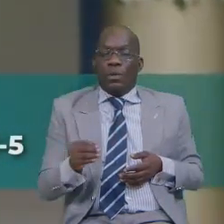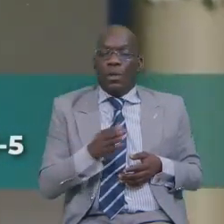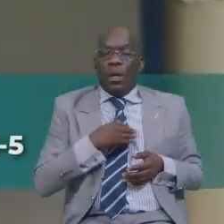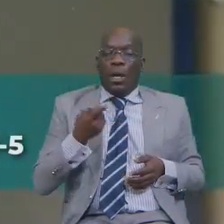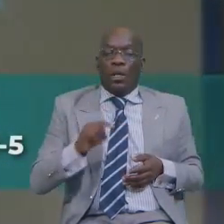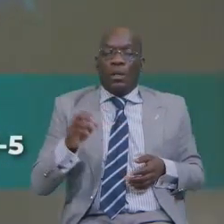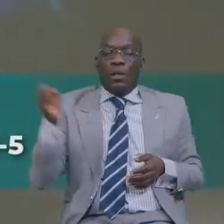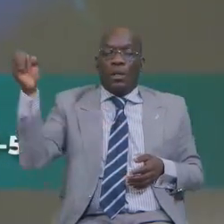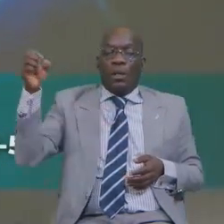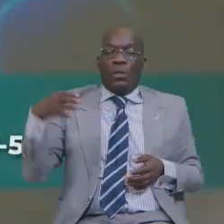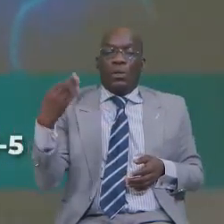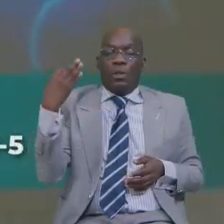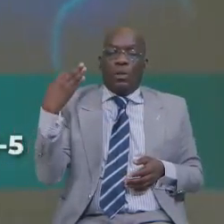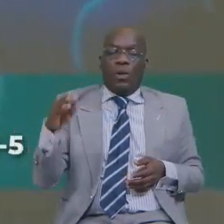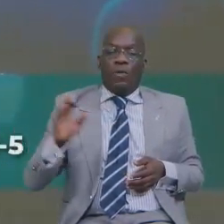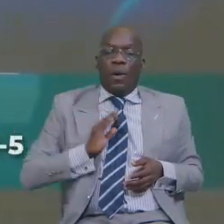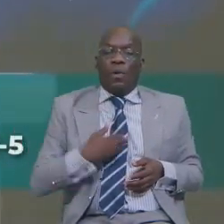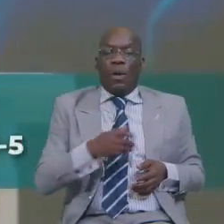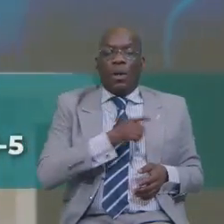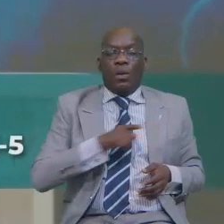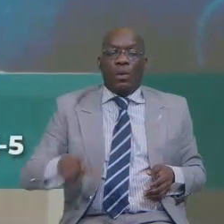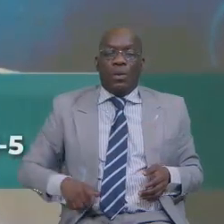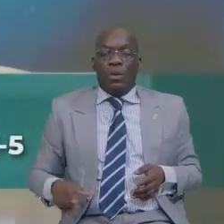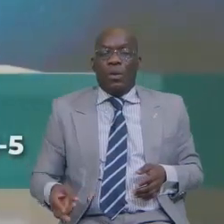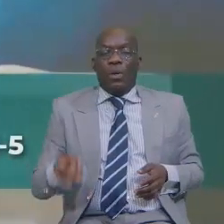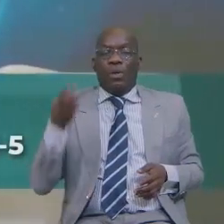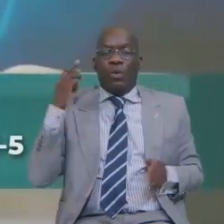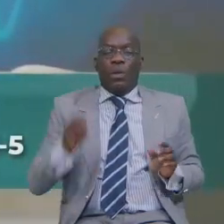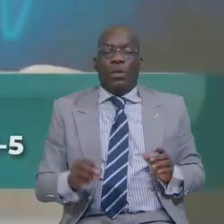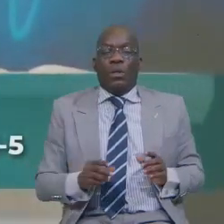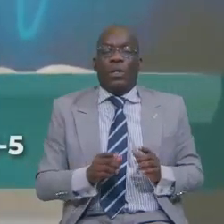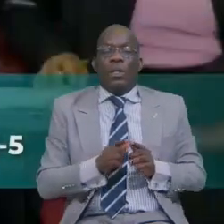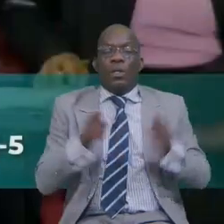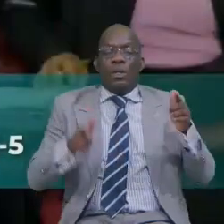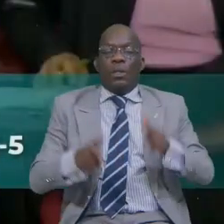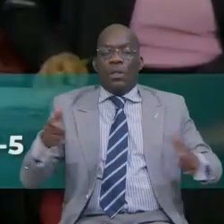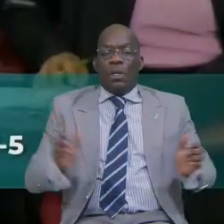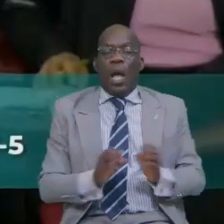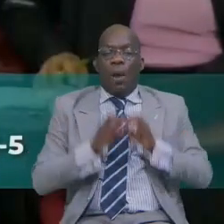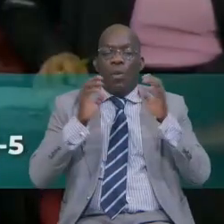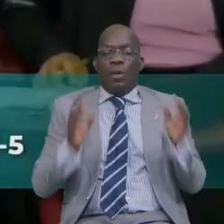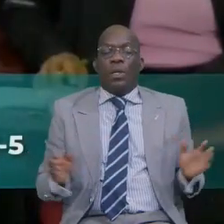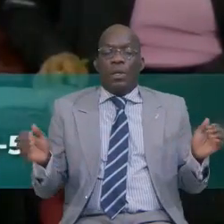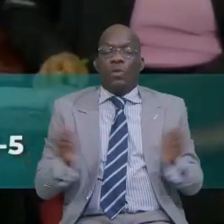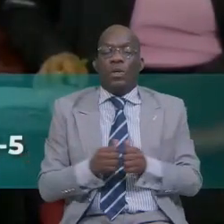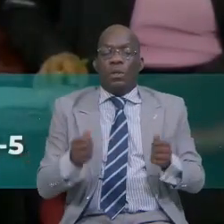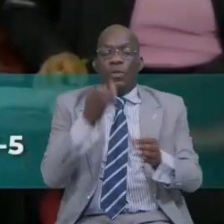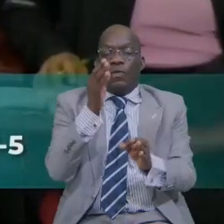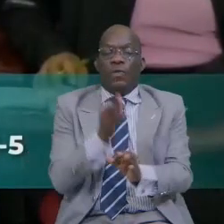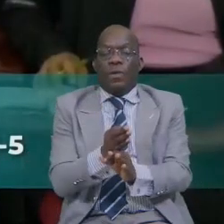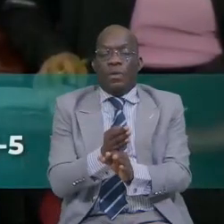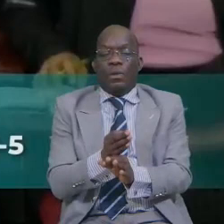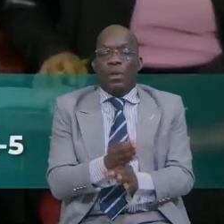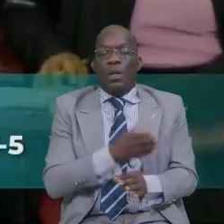grace of our Lord was exceeding abundant with faith and